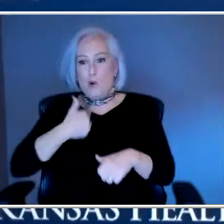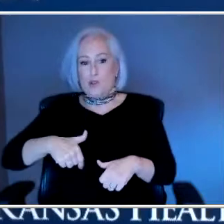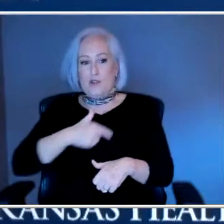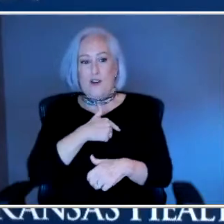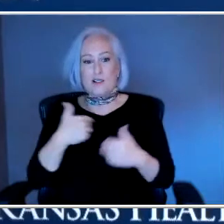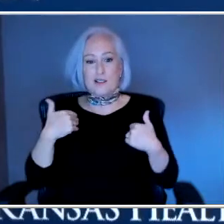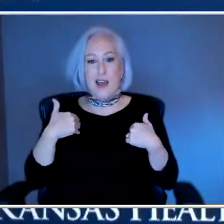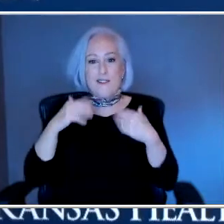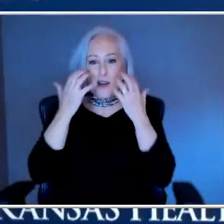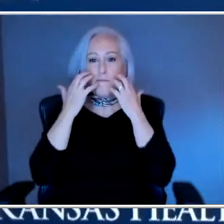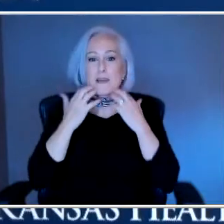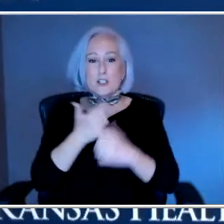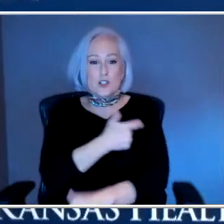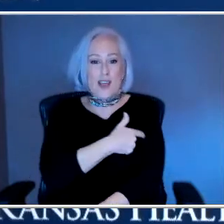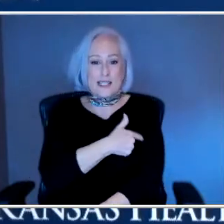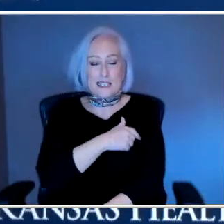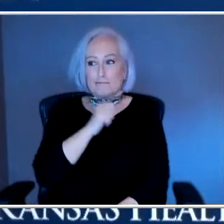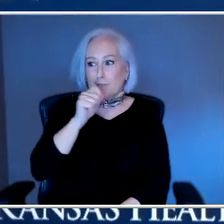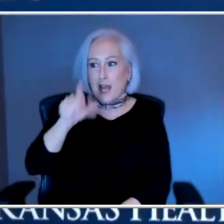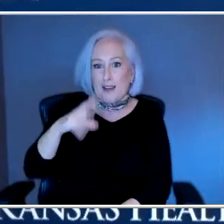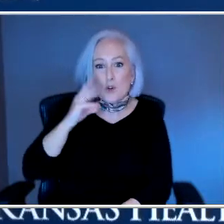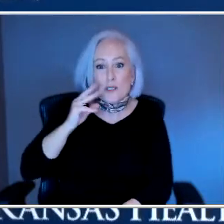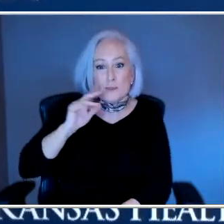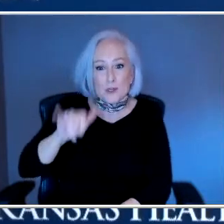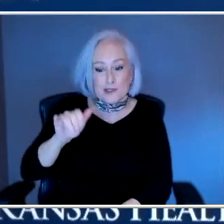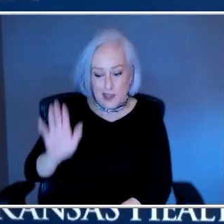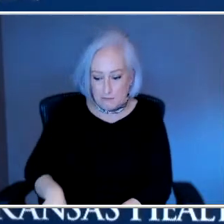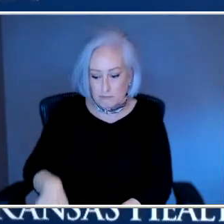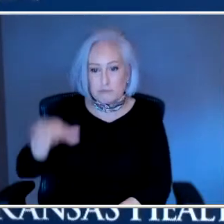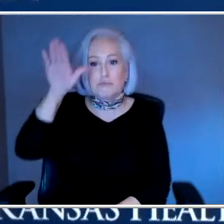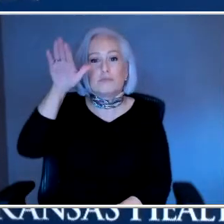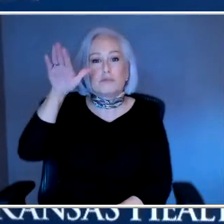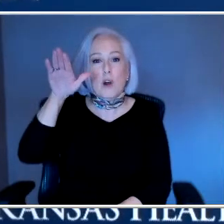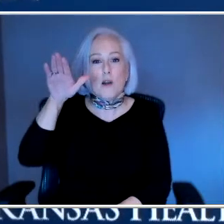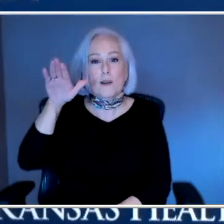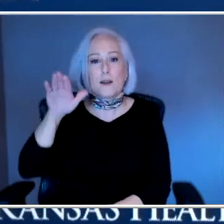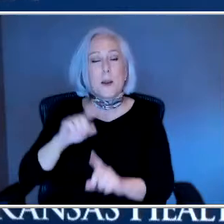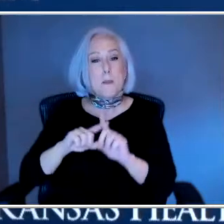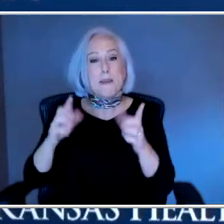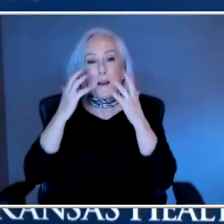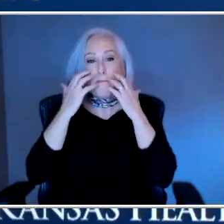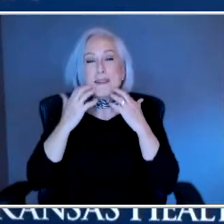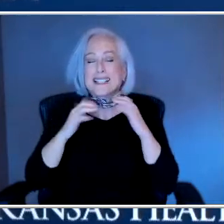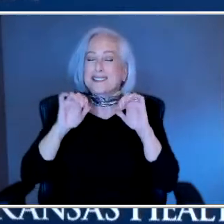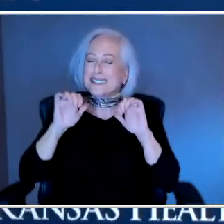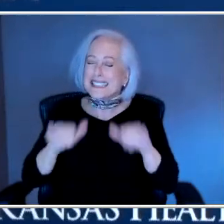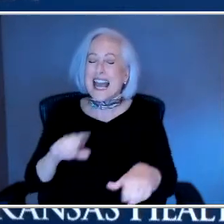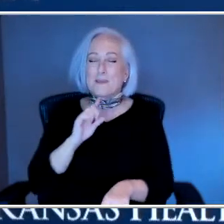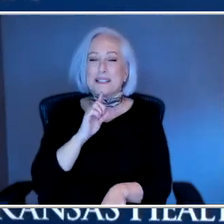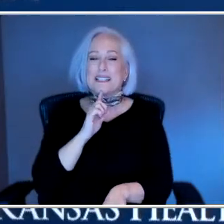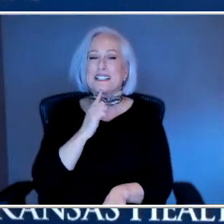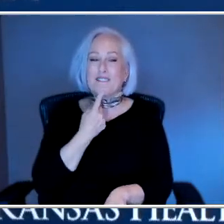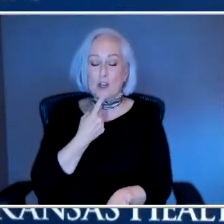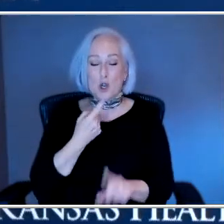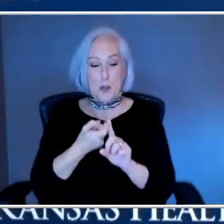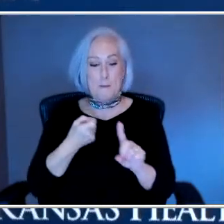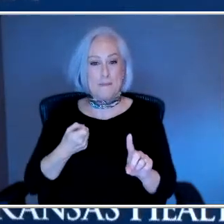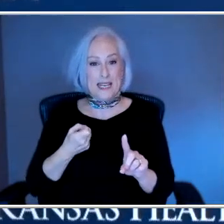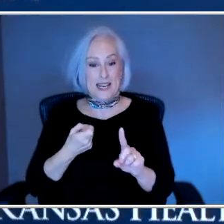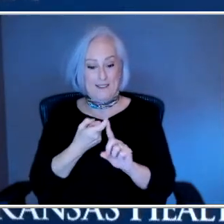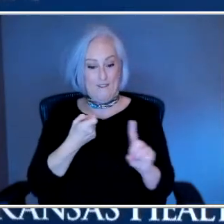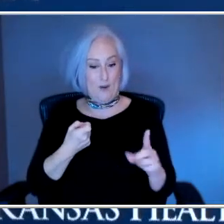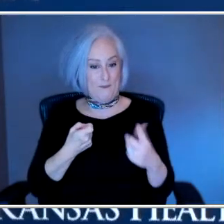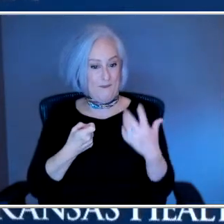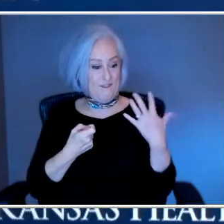daily lives growing up or in adulthood. But in fact, measles can be quite severe. So 1 in 5 kids can go to the hospital for